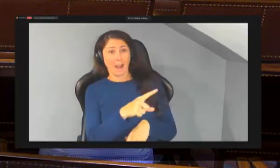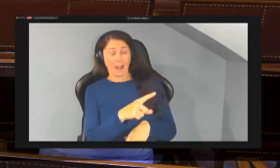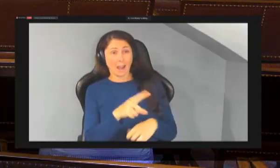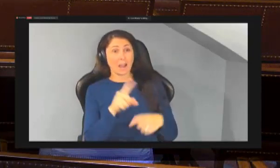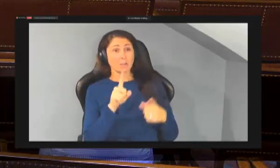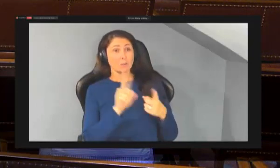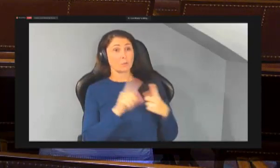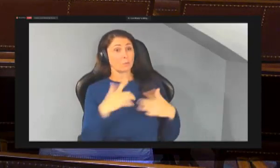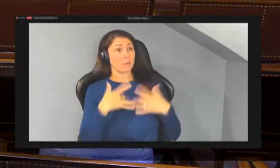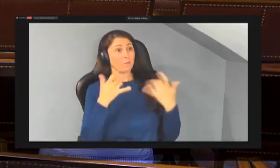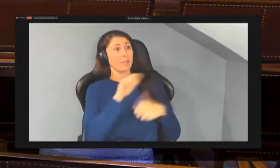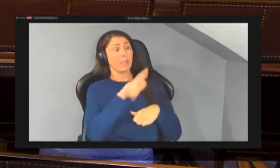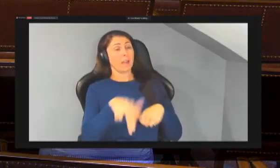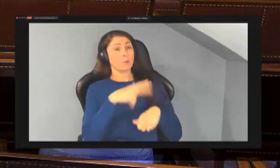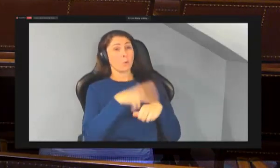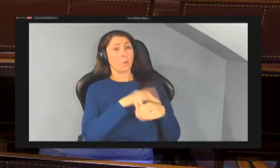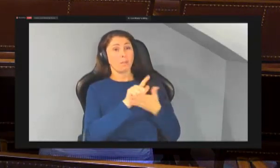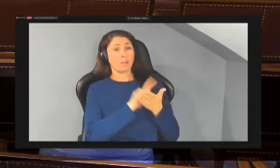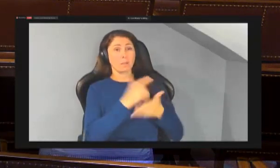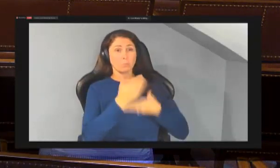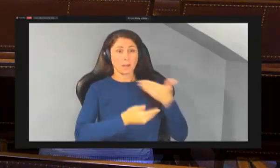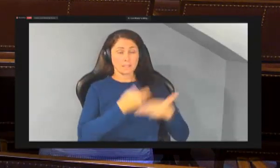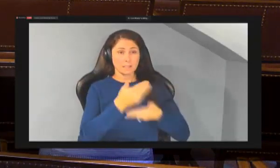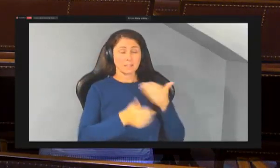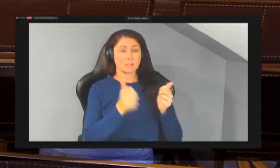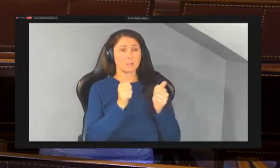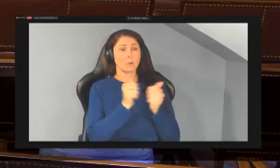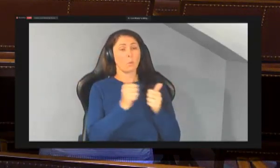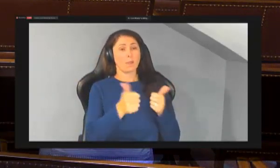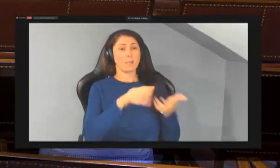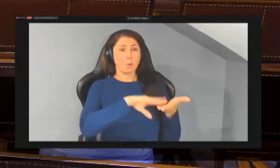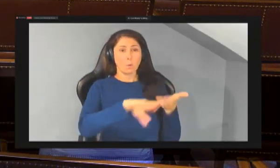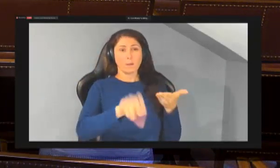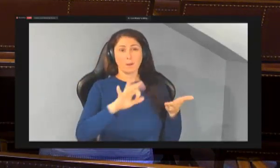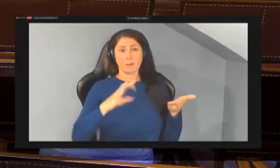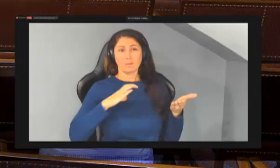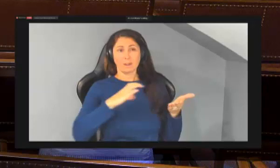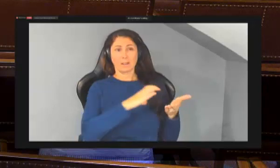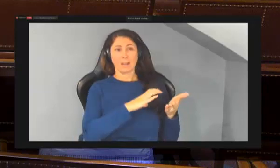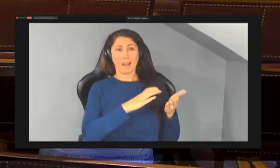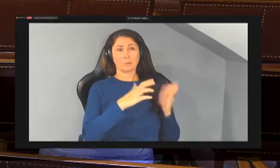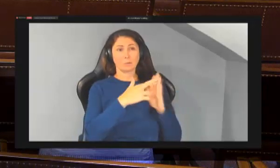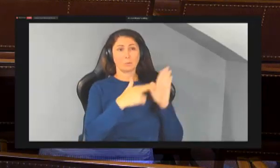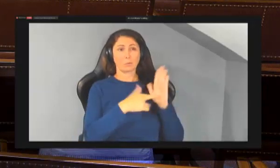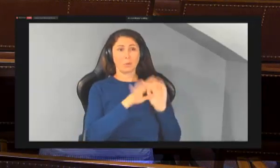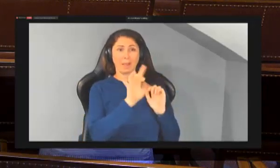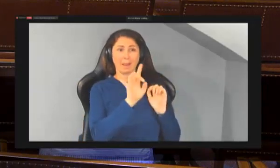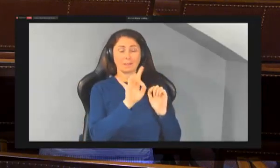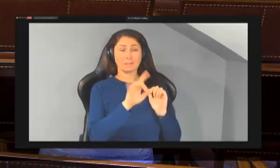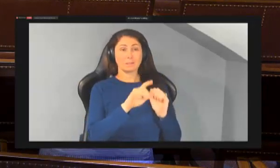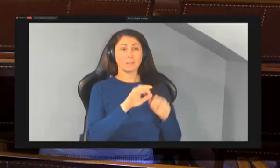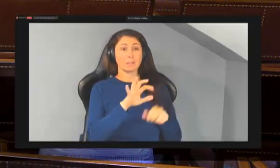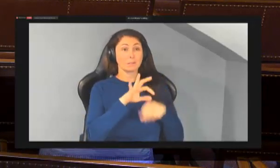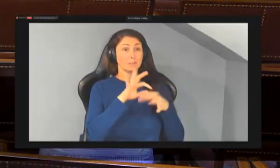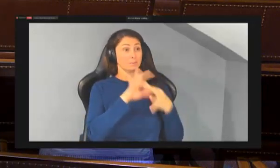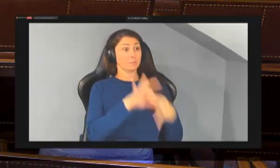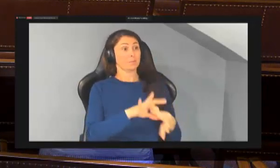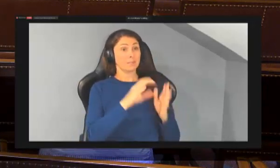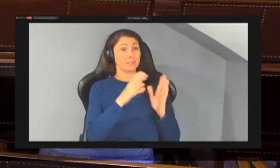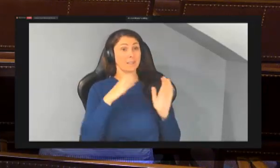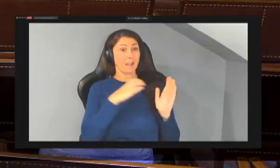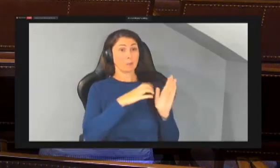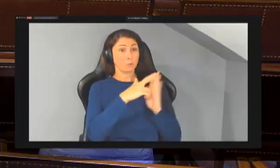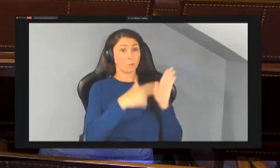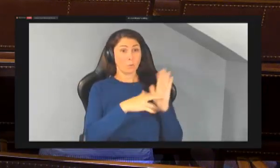normal legislative process with a waiver of Council Rule 8. Specifically, Council Rule 8 states